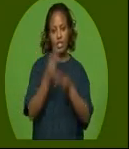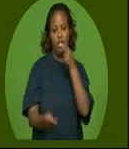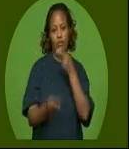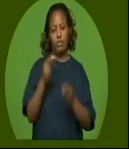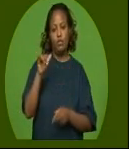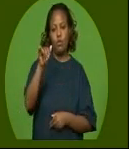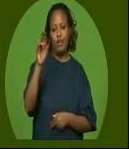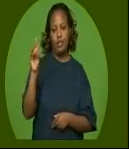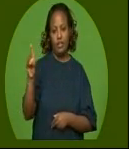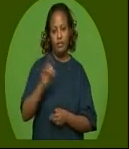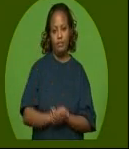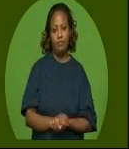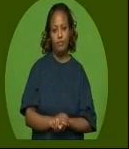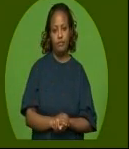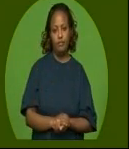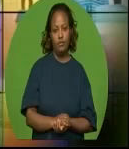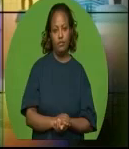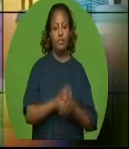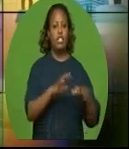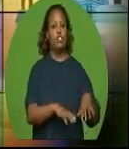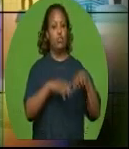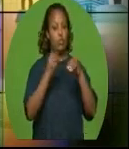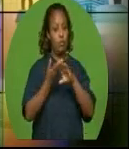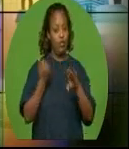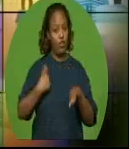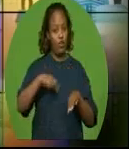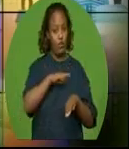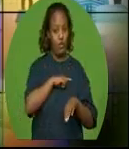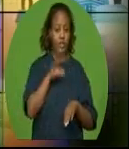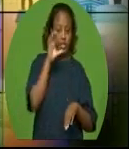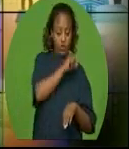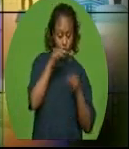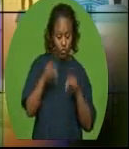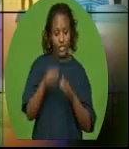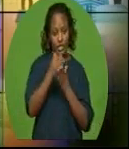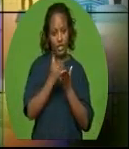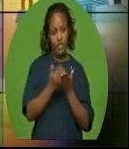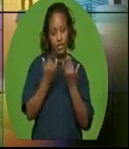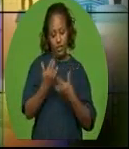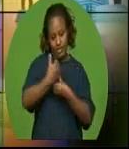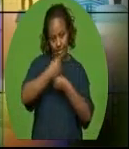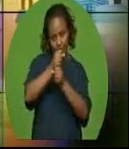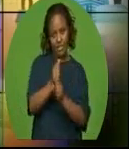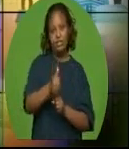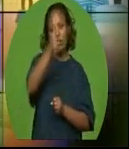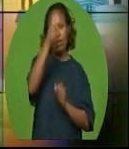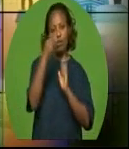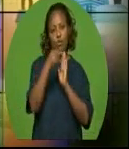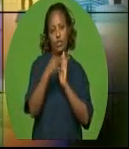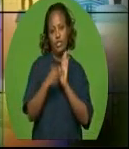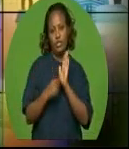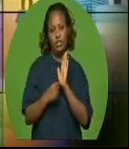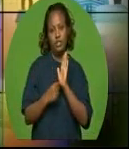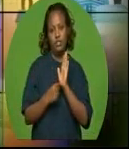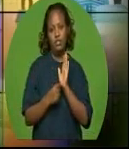APS times YD. Students, before we end today's lesson, let me summarize the